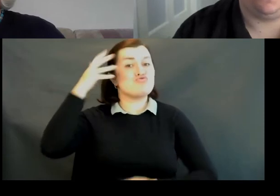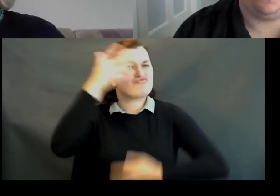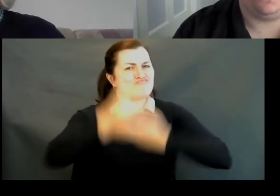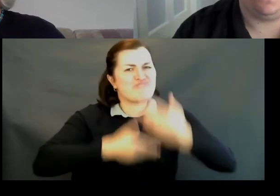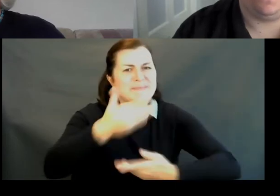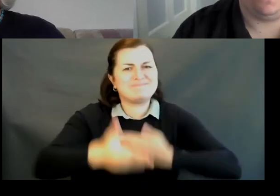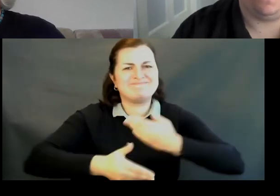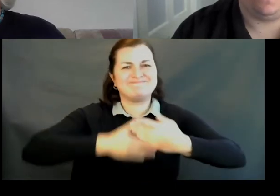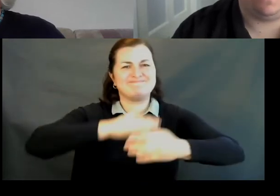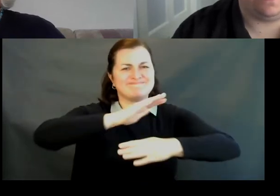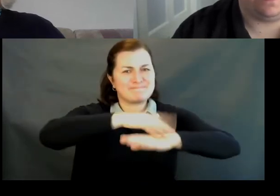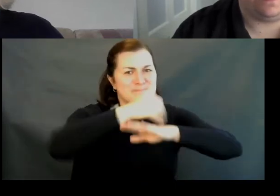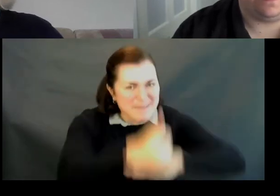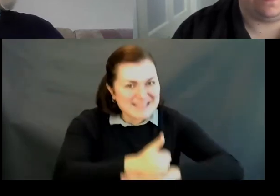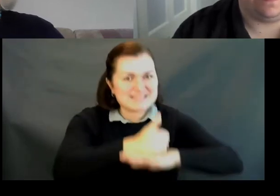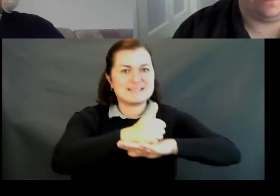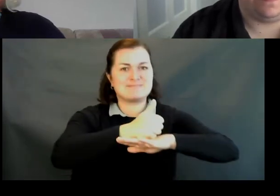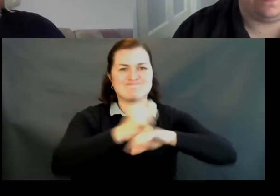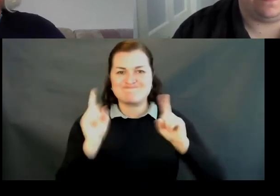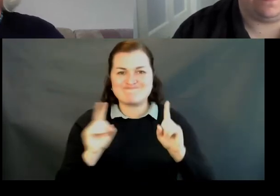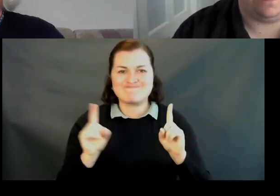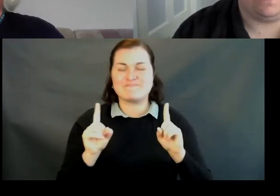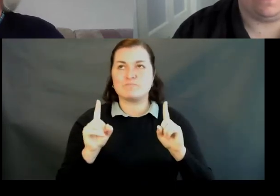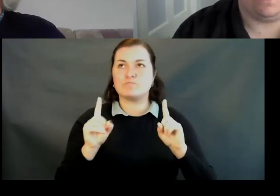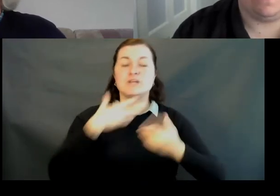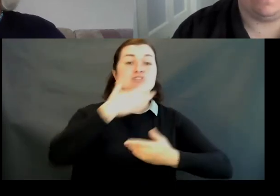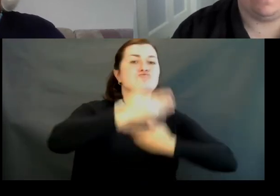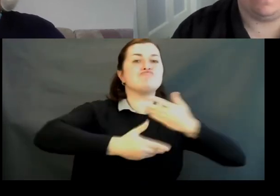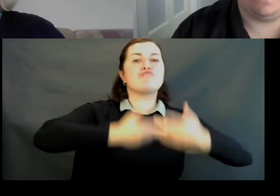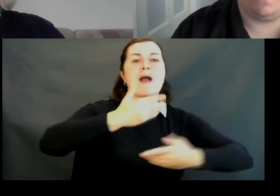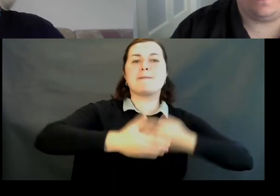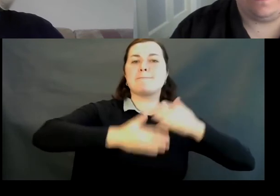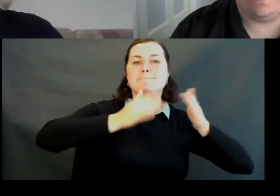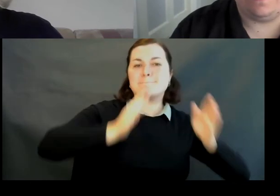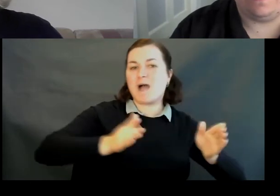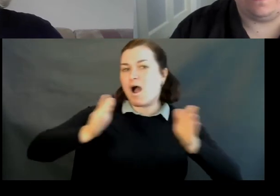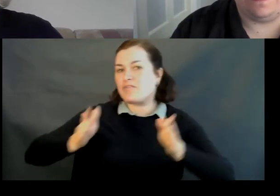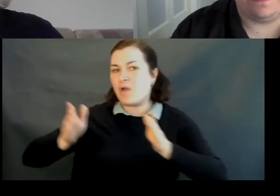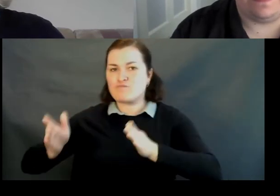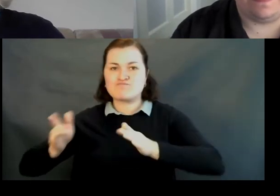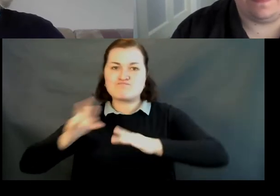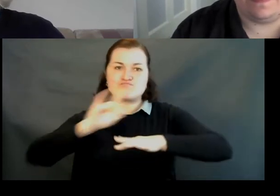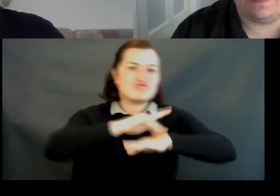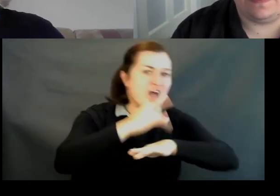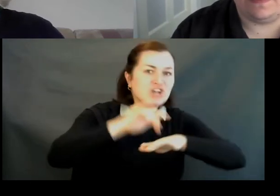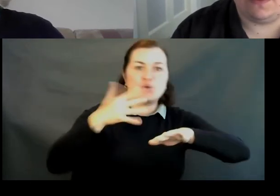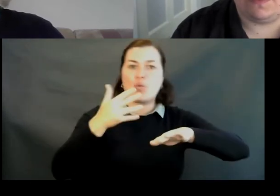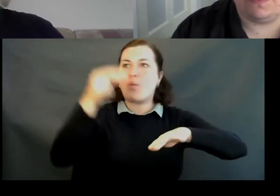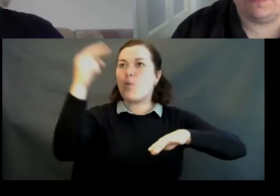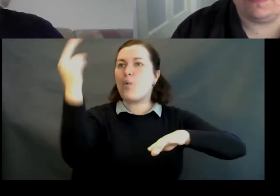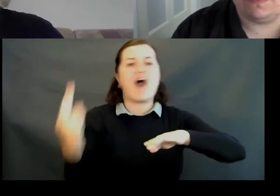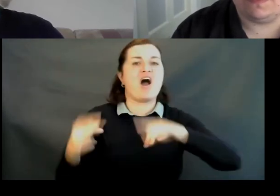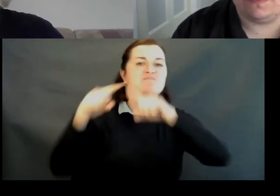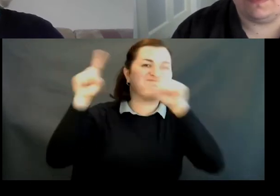describing the parts of a production or an artwork or whatever, something that the artist has chosen